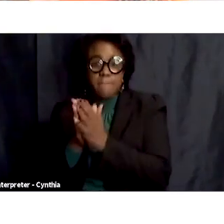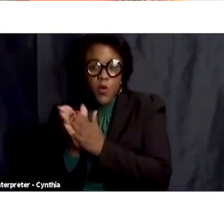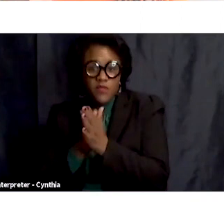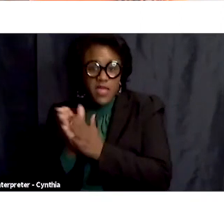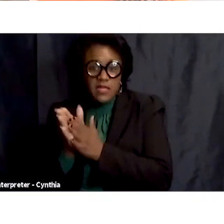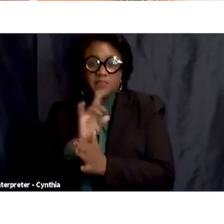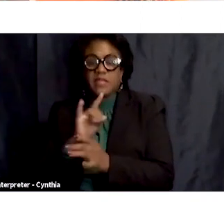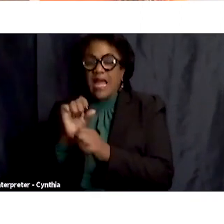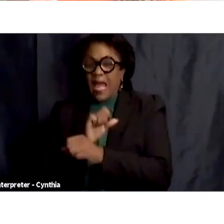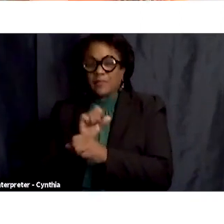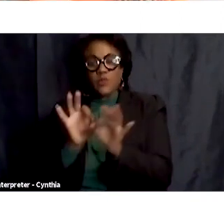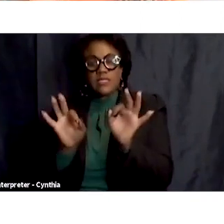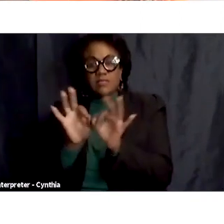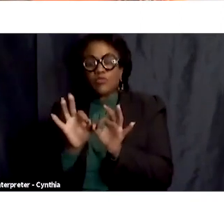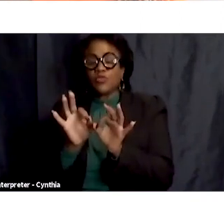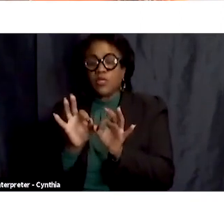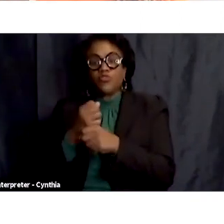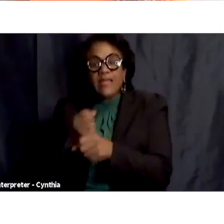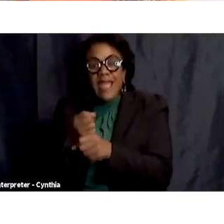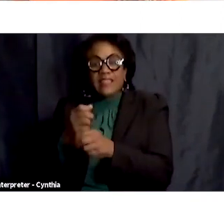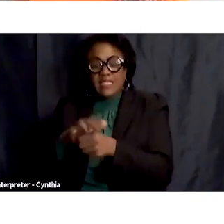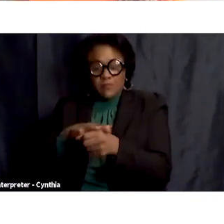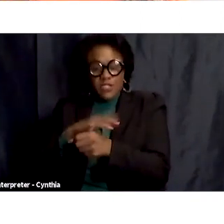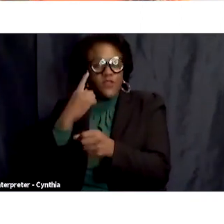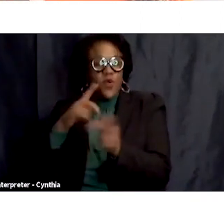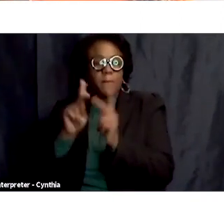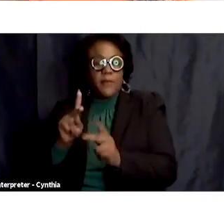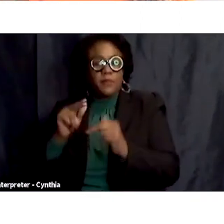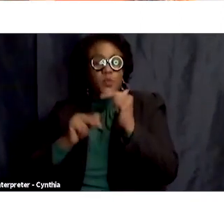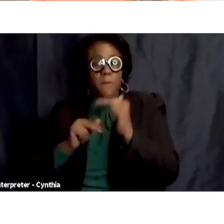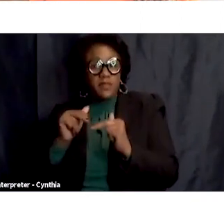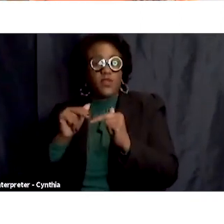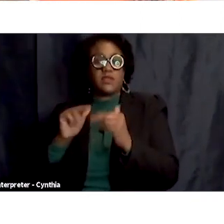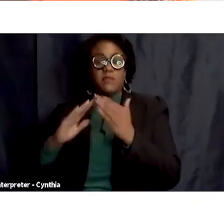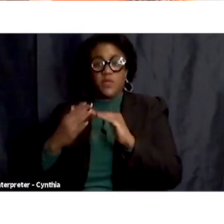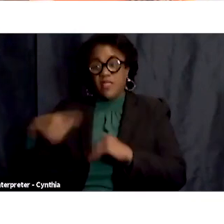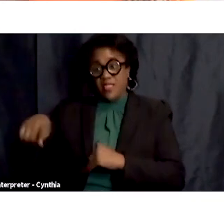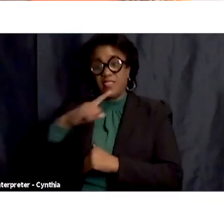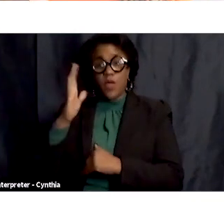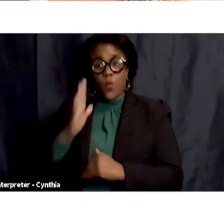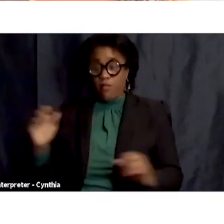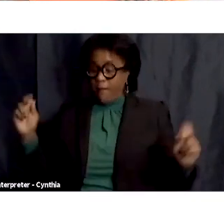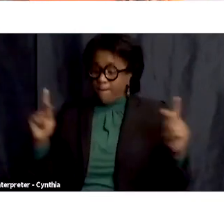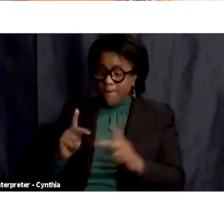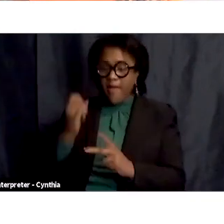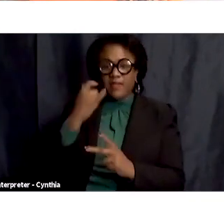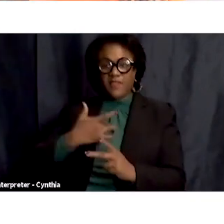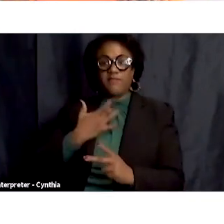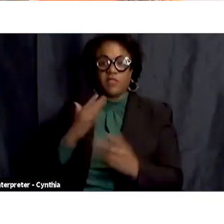absolutely essential that you create these spaces for people, because that's the way that you build community. They will come back if they feel like they have a